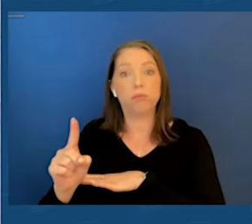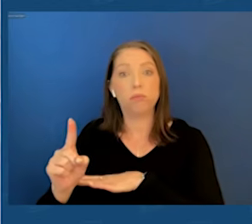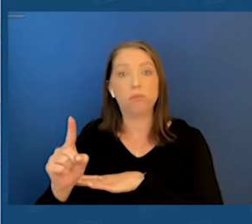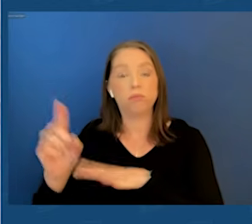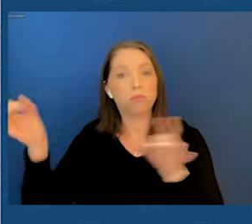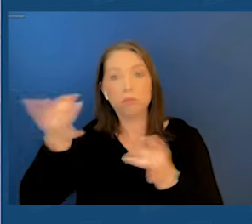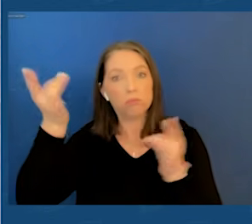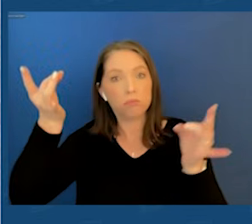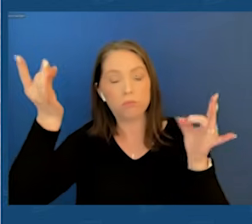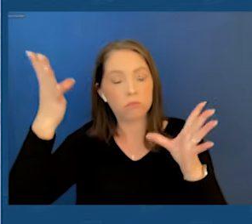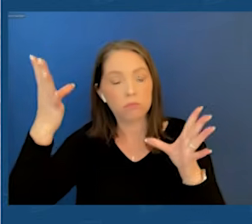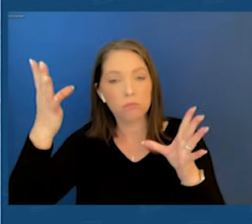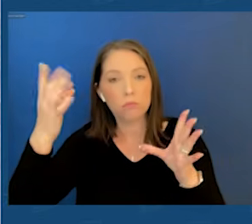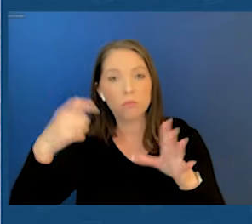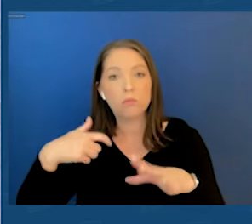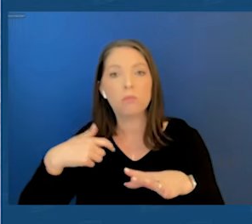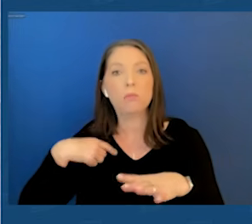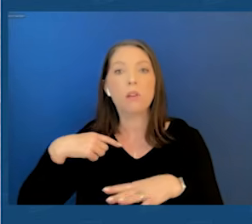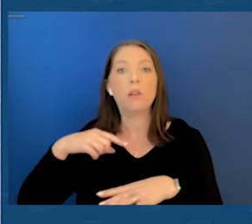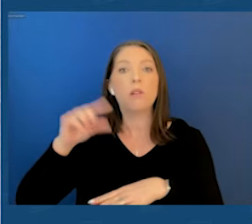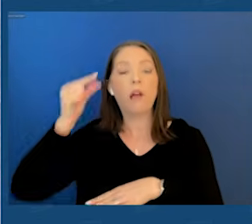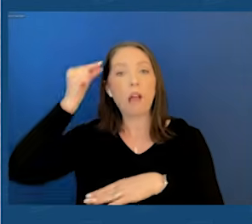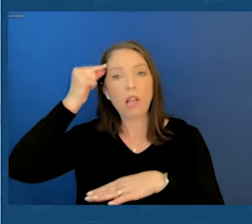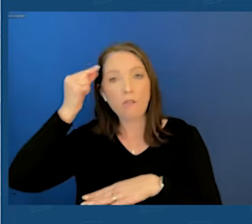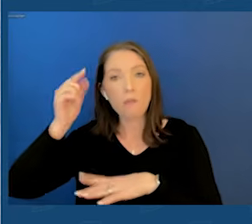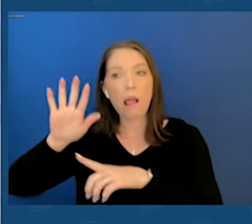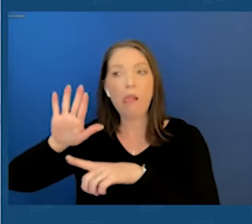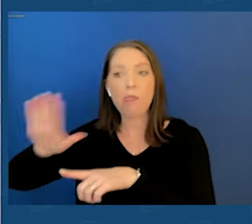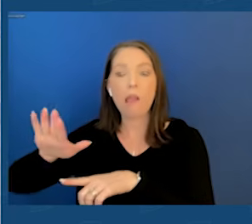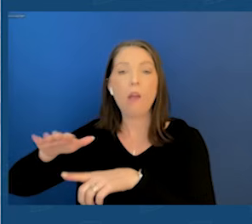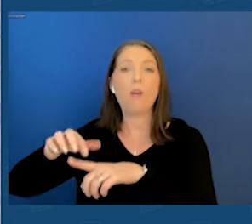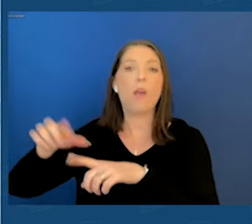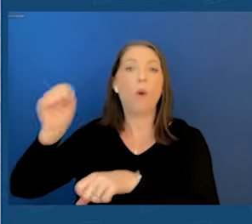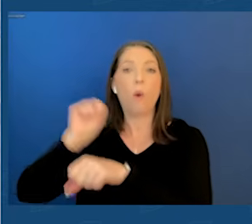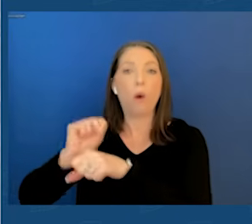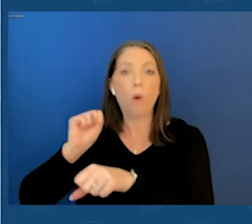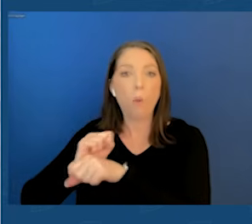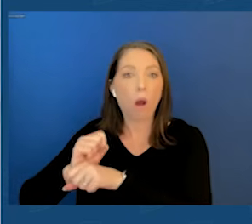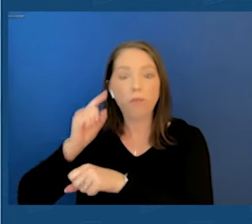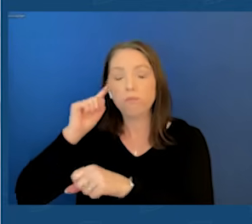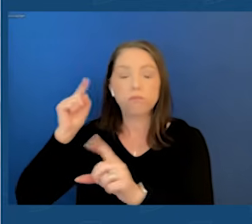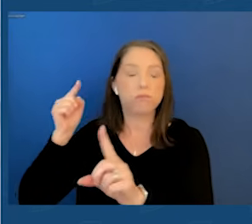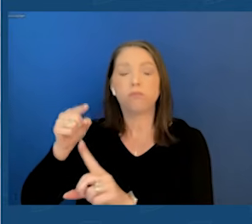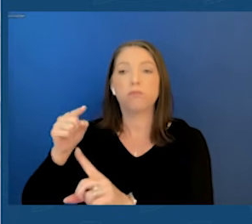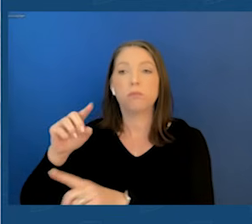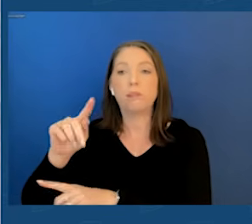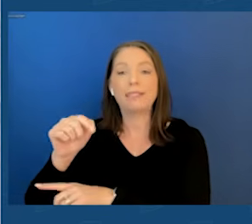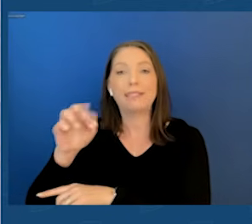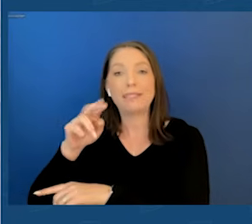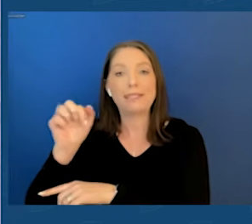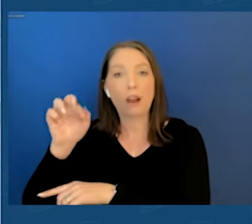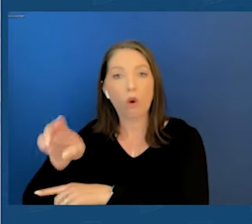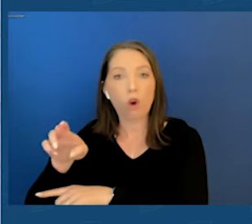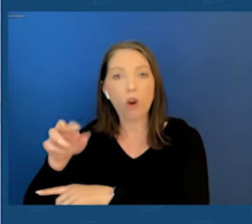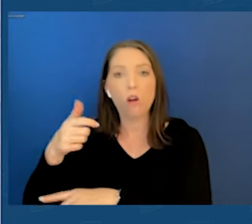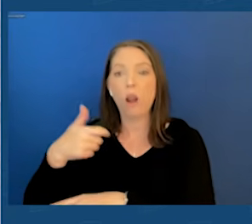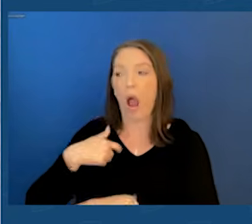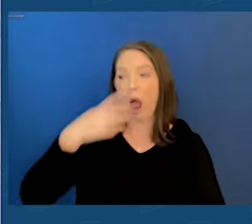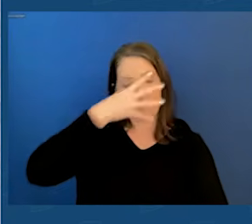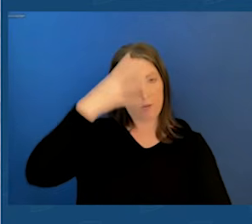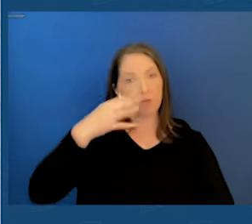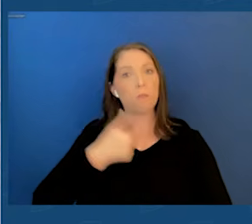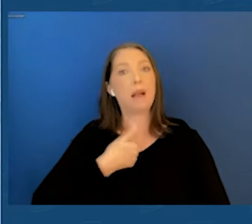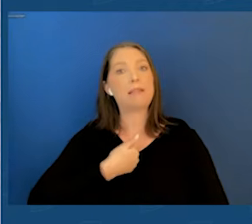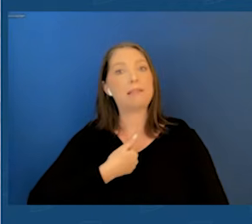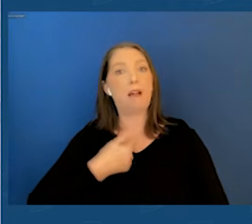fled an unjust government that was working on terrorism, and I am an immigrant. I'm the first generation.